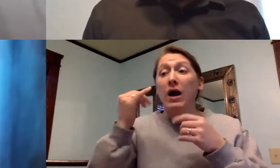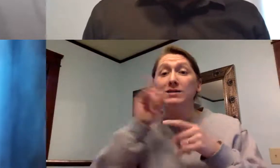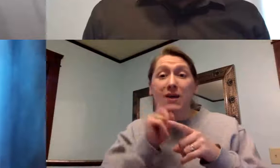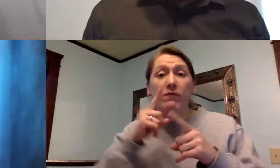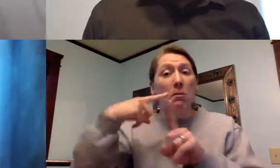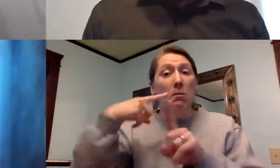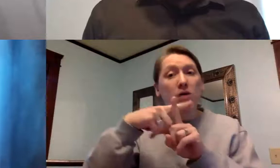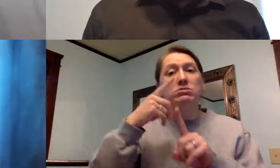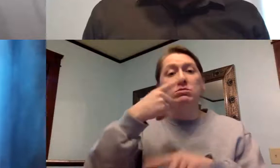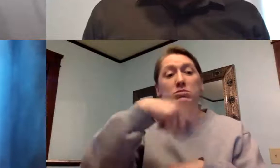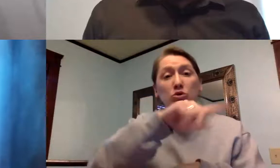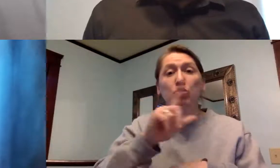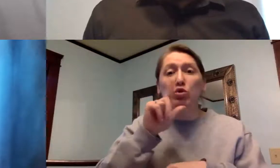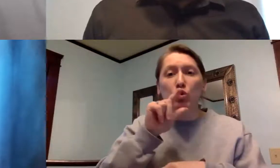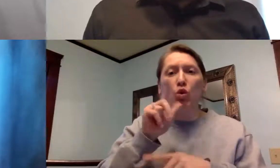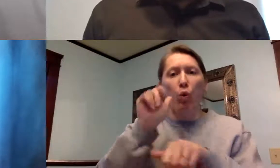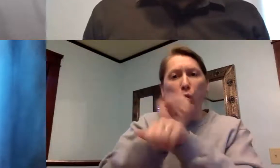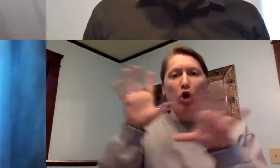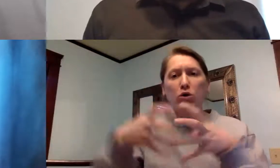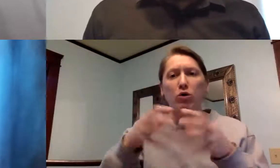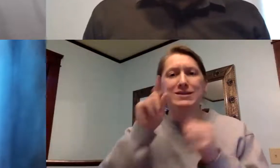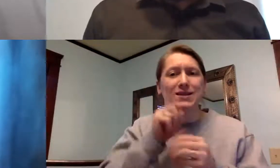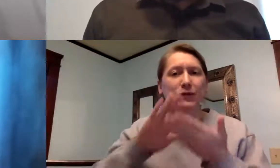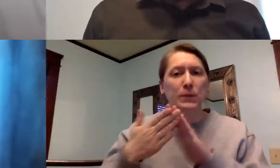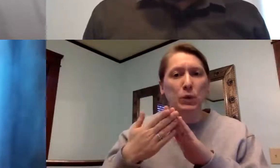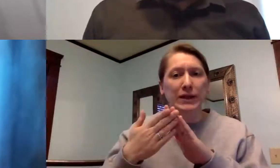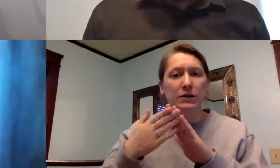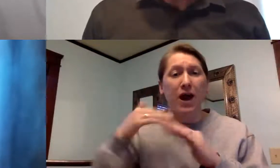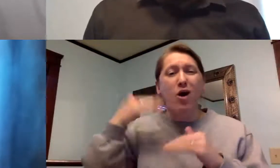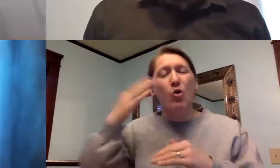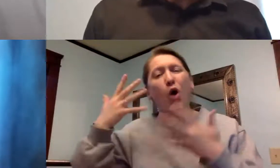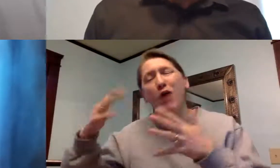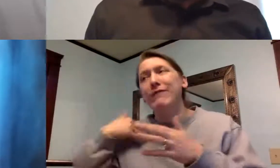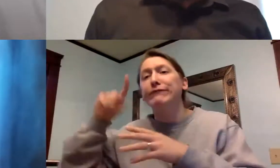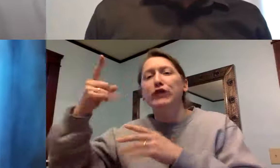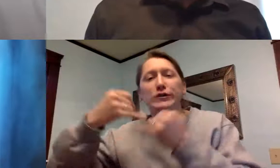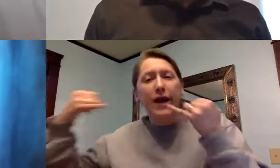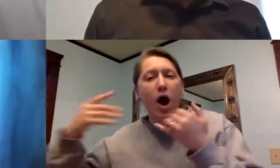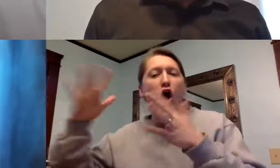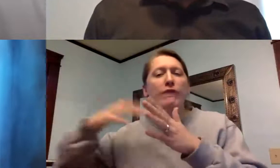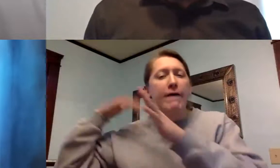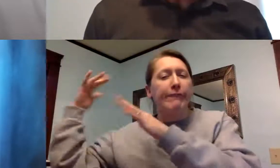if the numbers are small, but there are